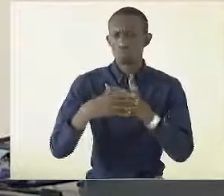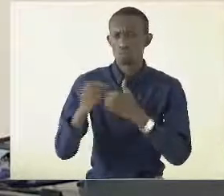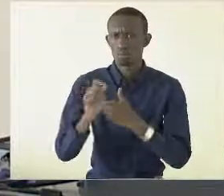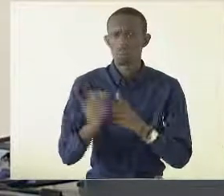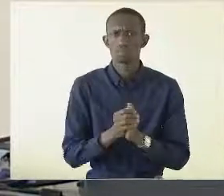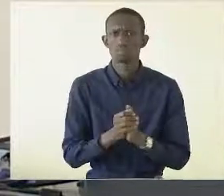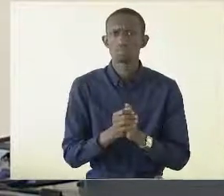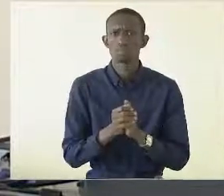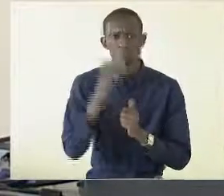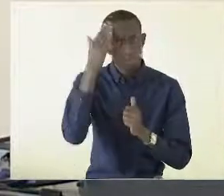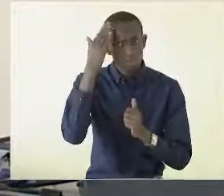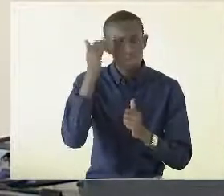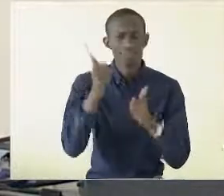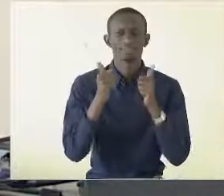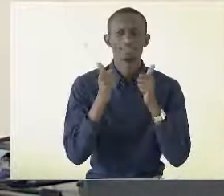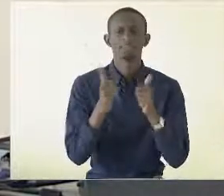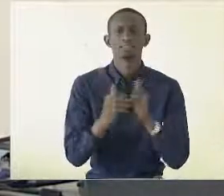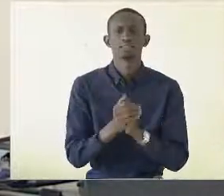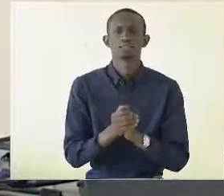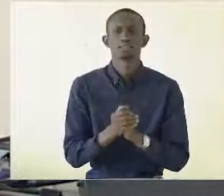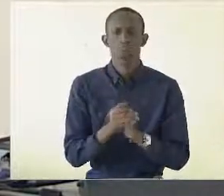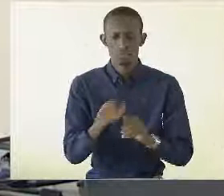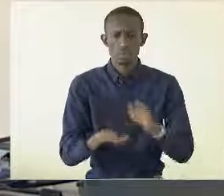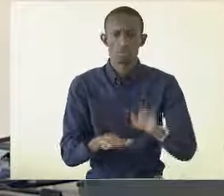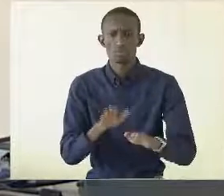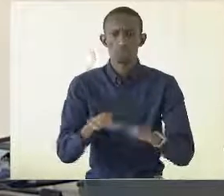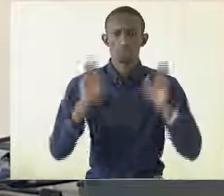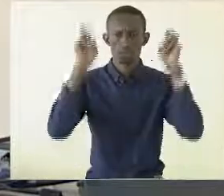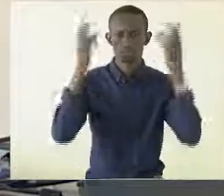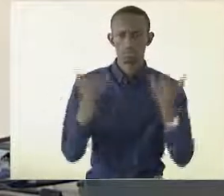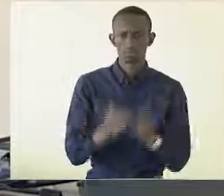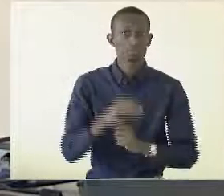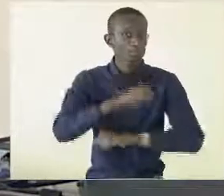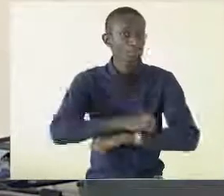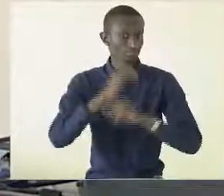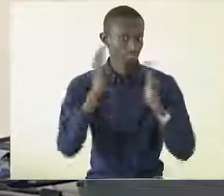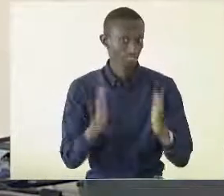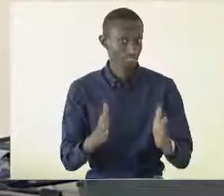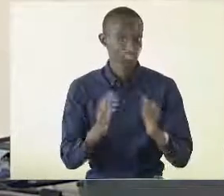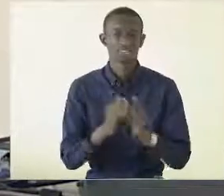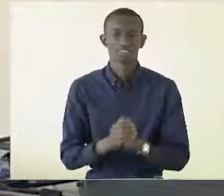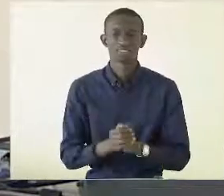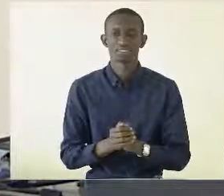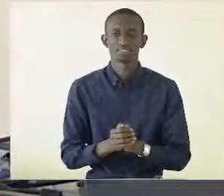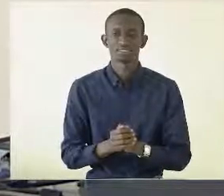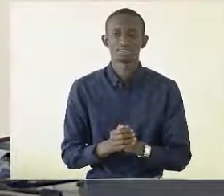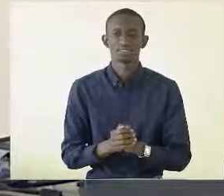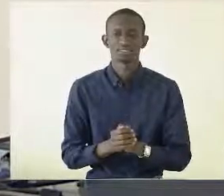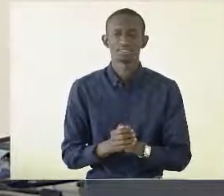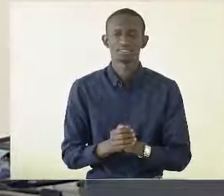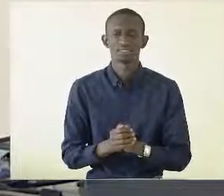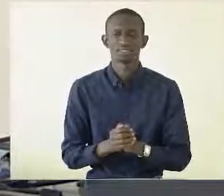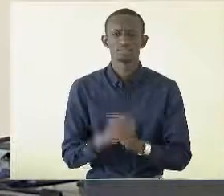be easy if you follow all the steps of this lesson. Students, what do